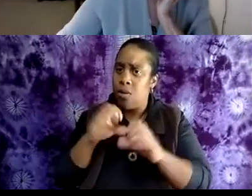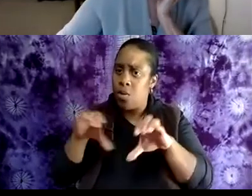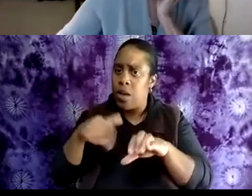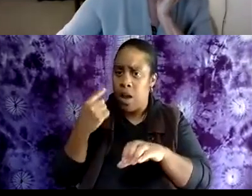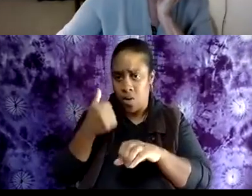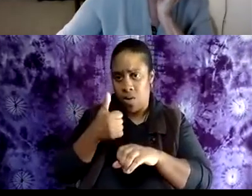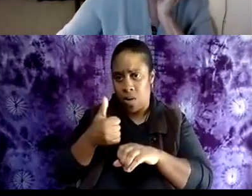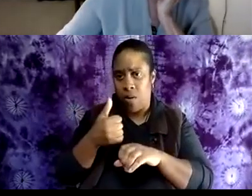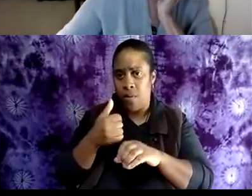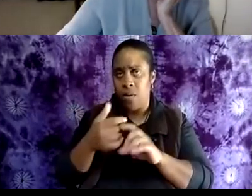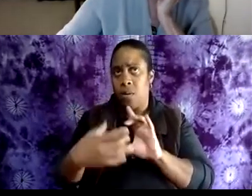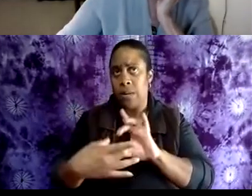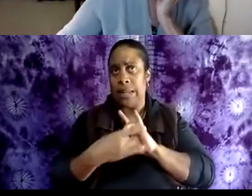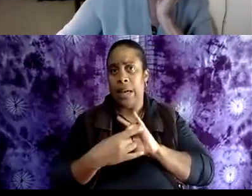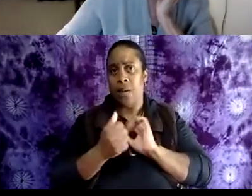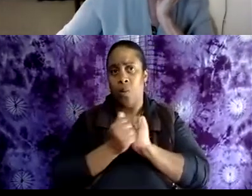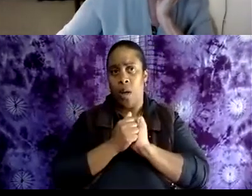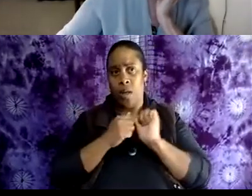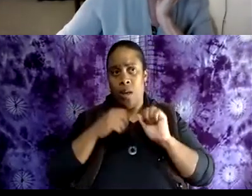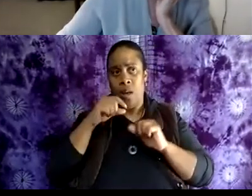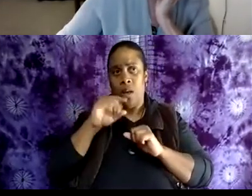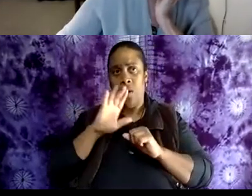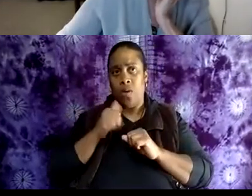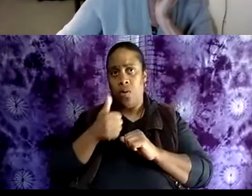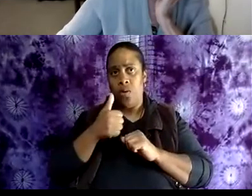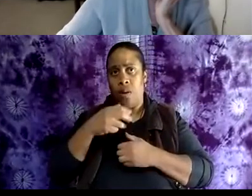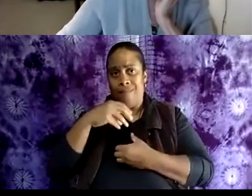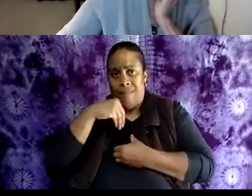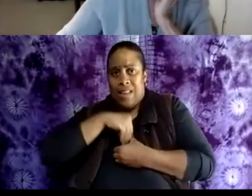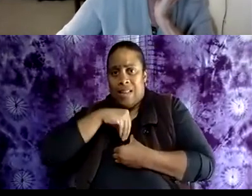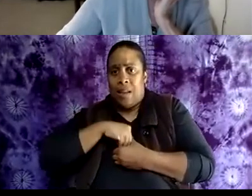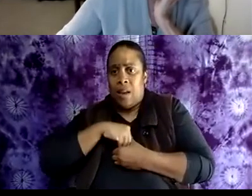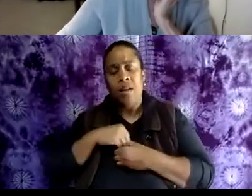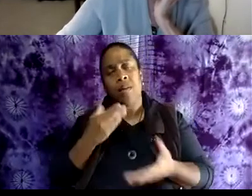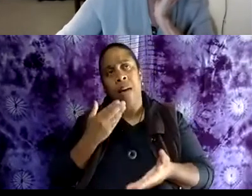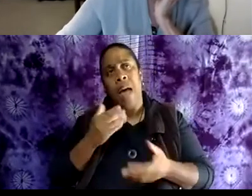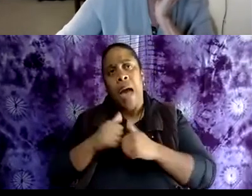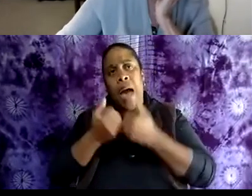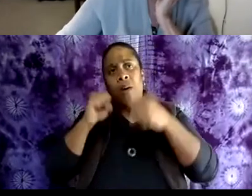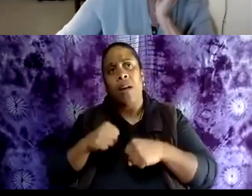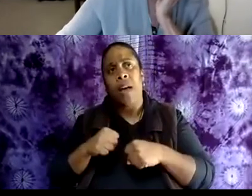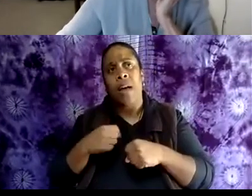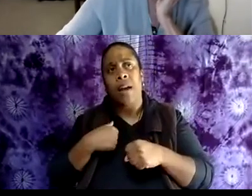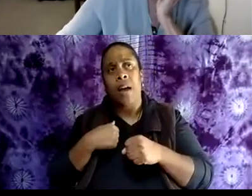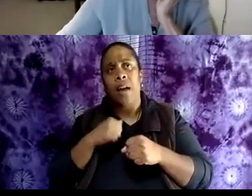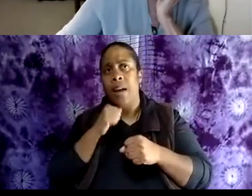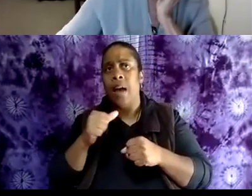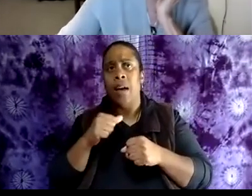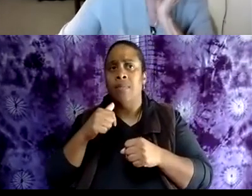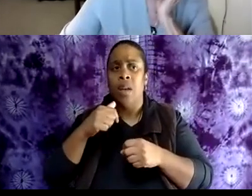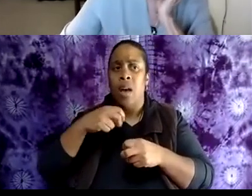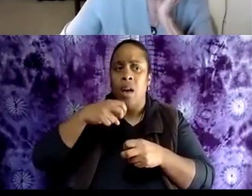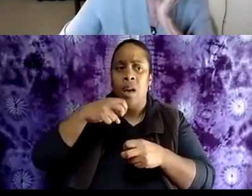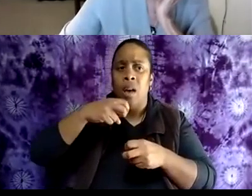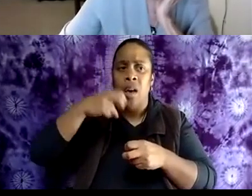maybe tapping into like, how could I nurture, not be so hard on myself, or not be so critical,